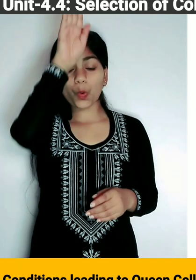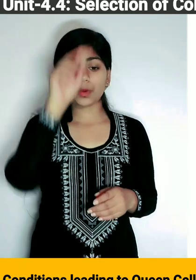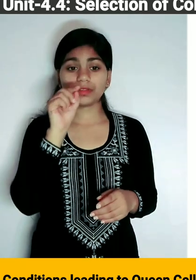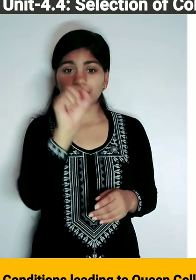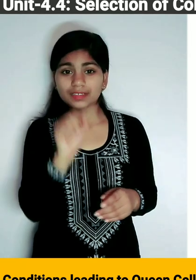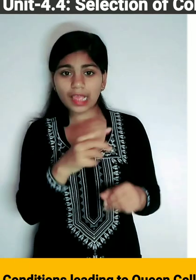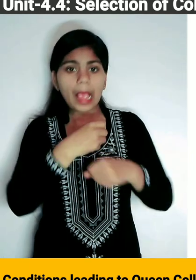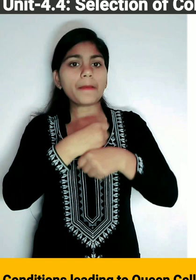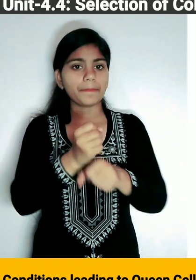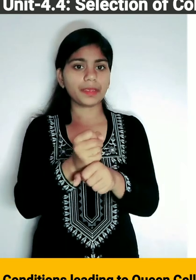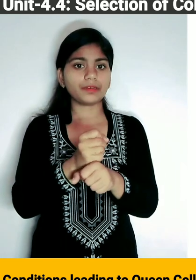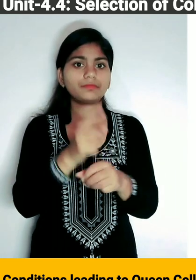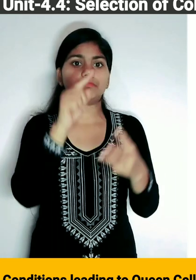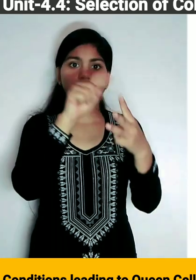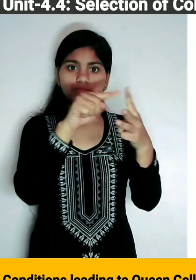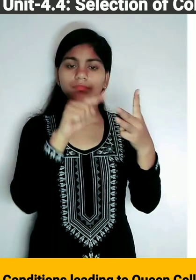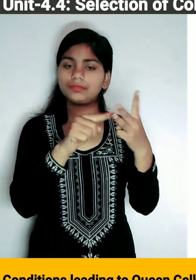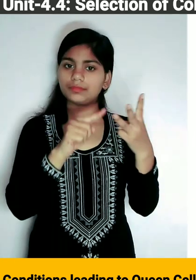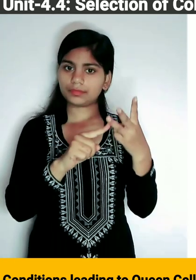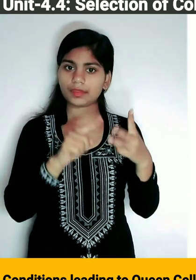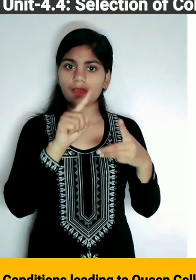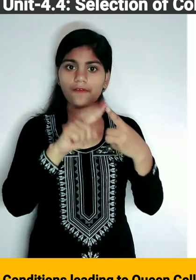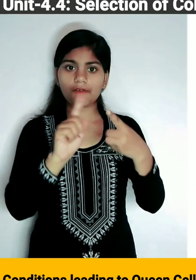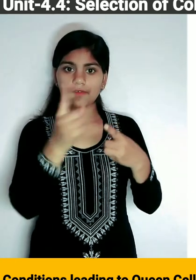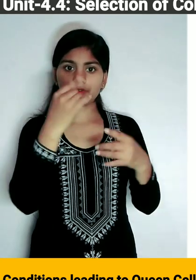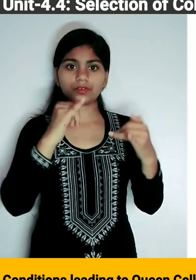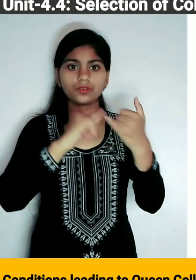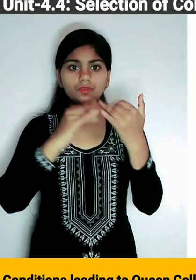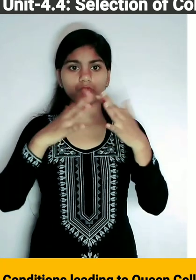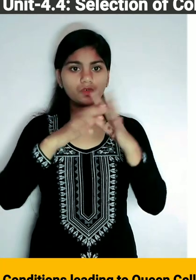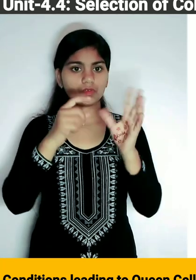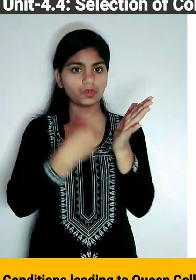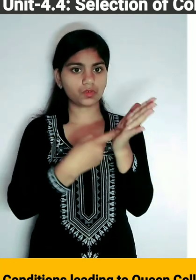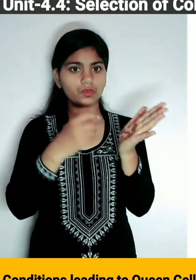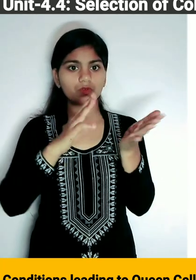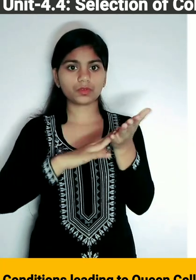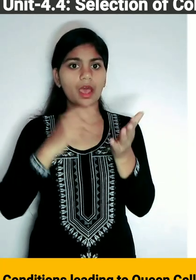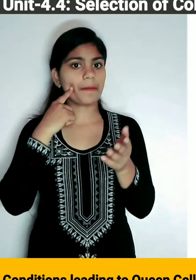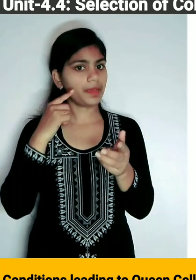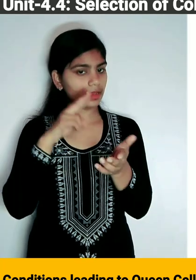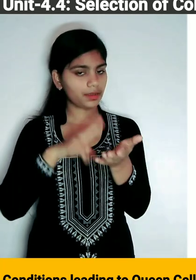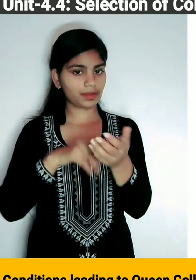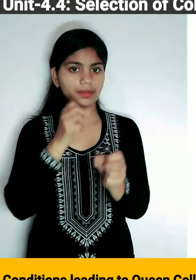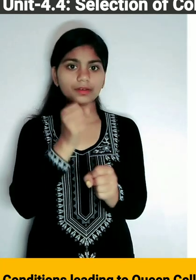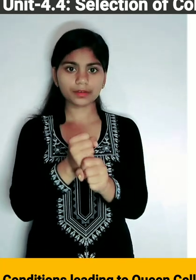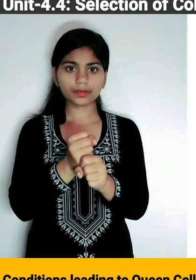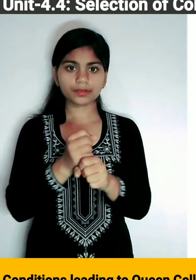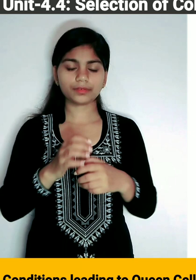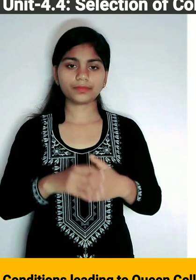cells under three conditions, namely swarming,